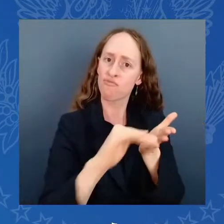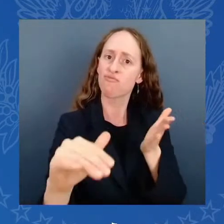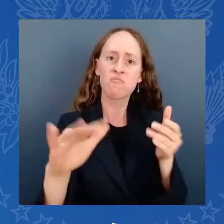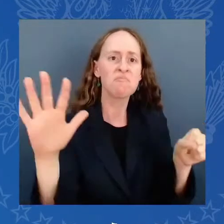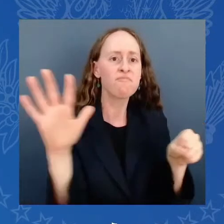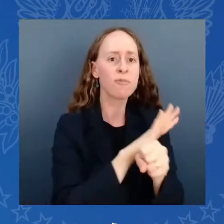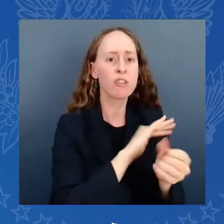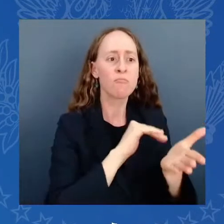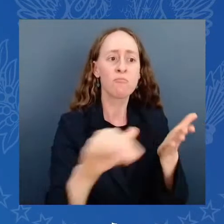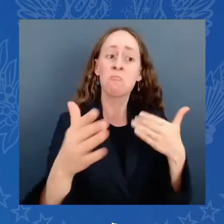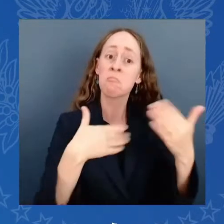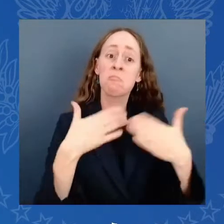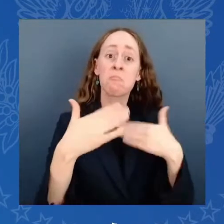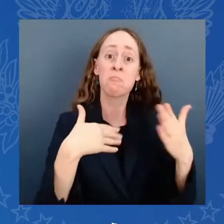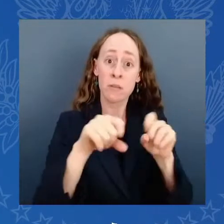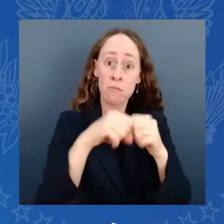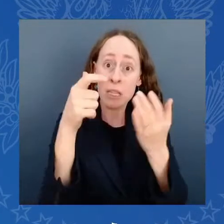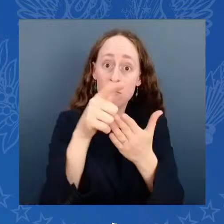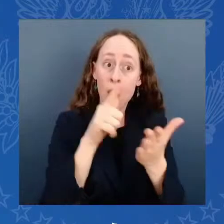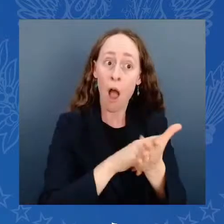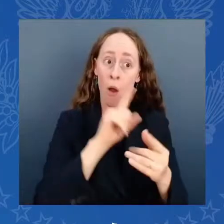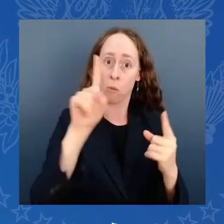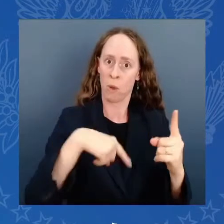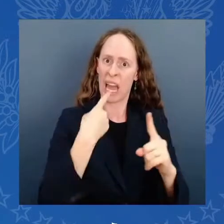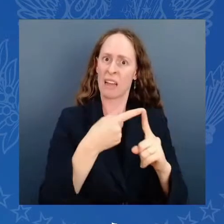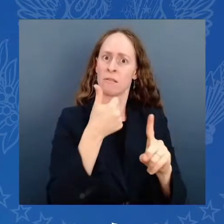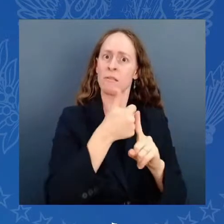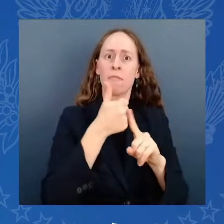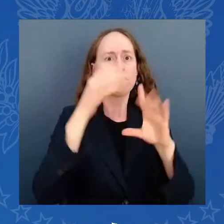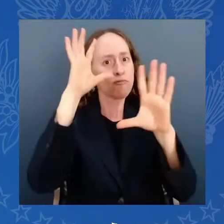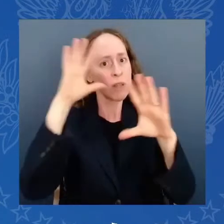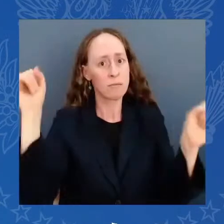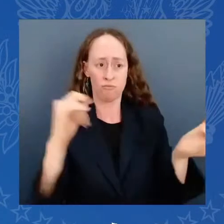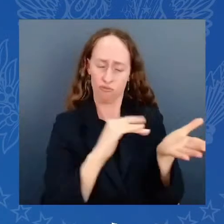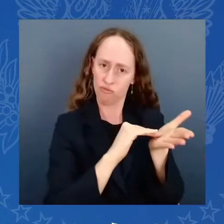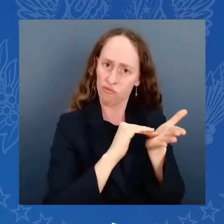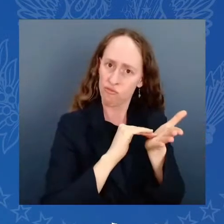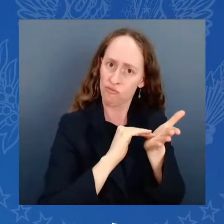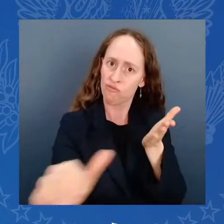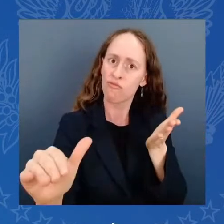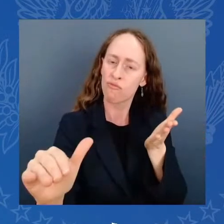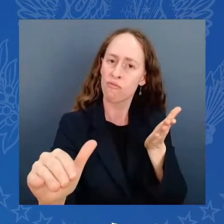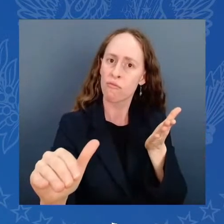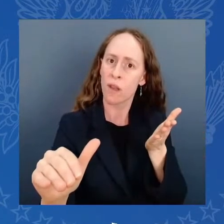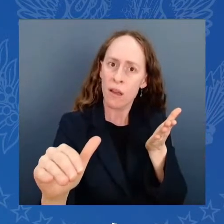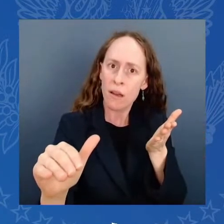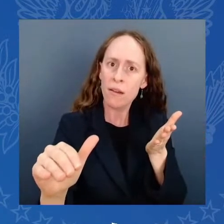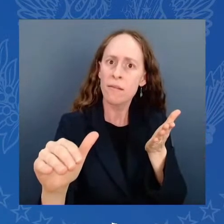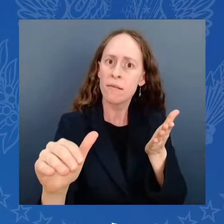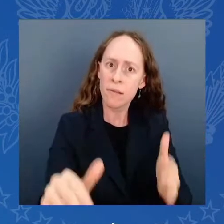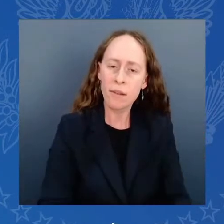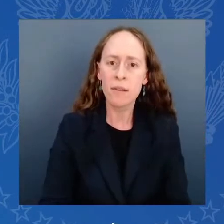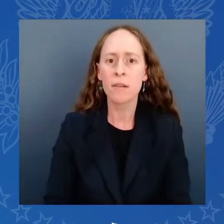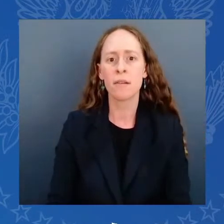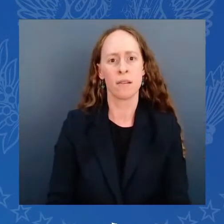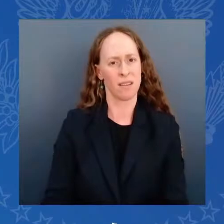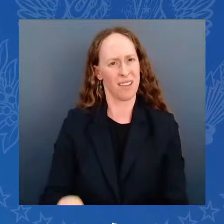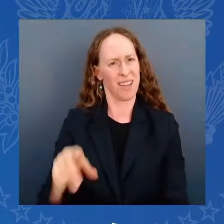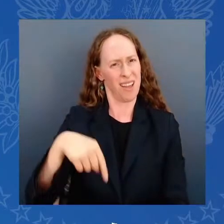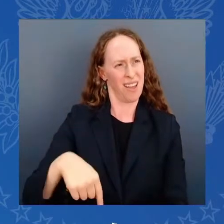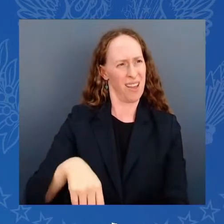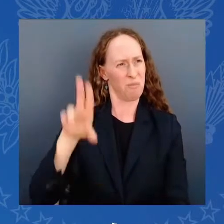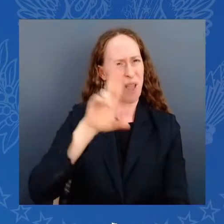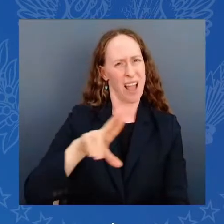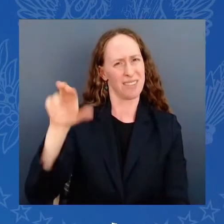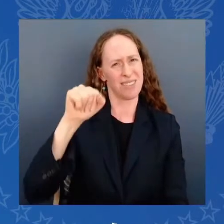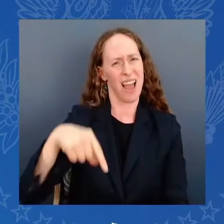committed while in office. Immunity. This nation was founded on the principle there are no kings in America. Each